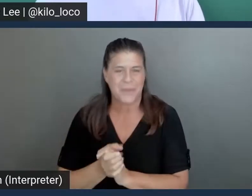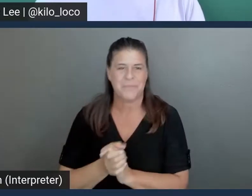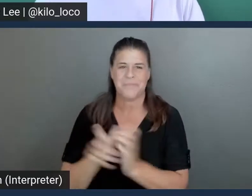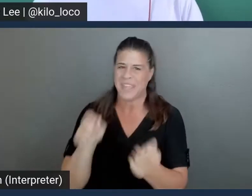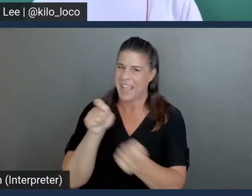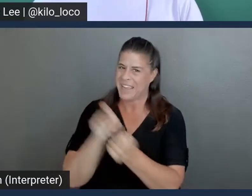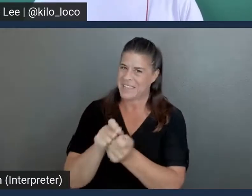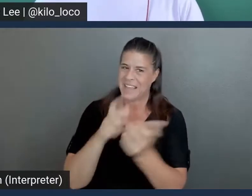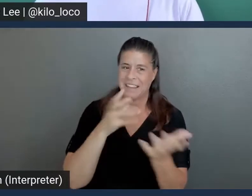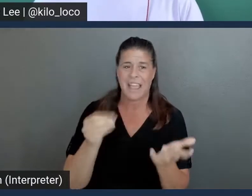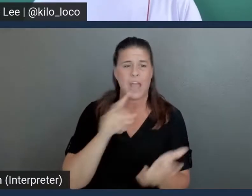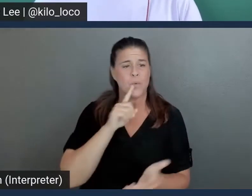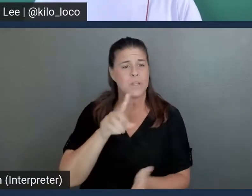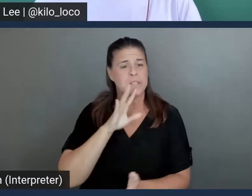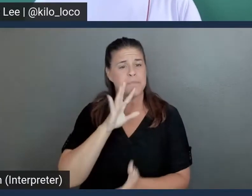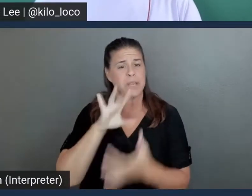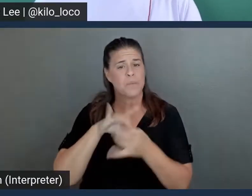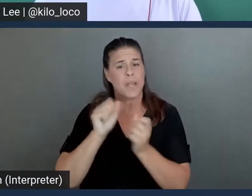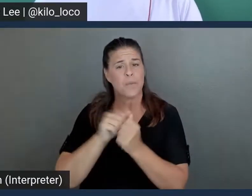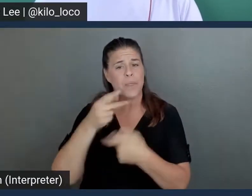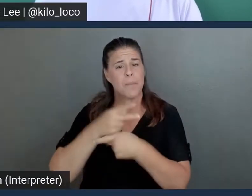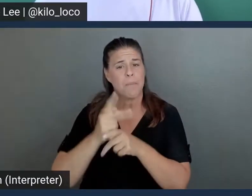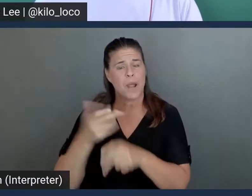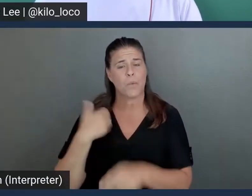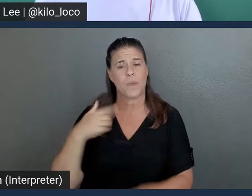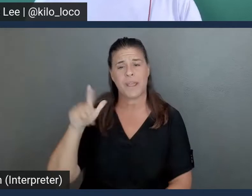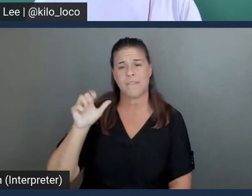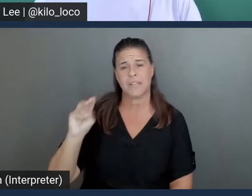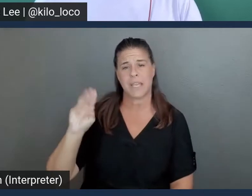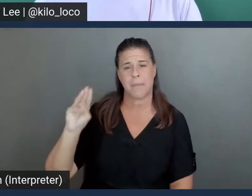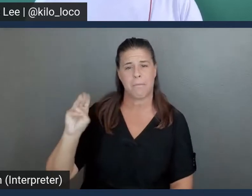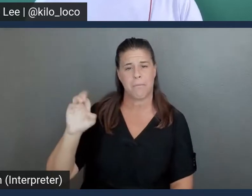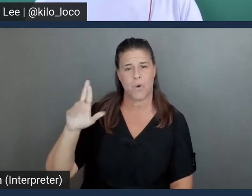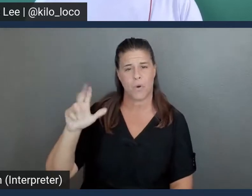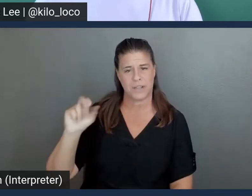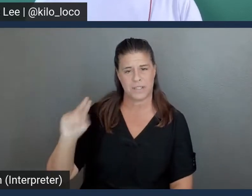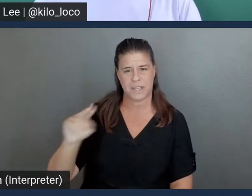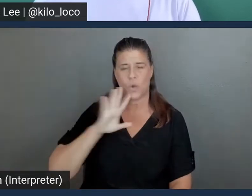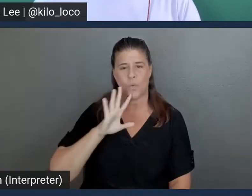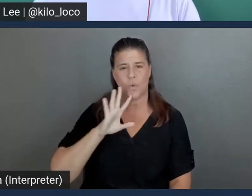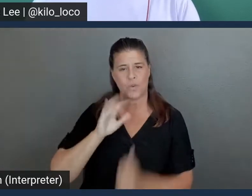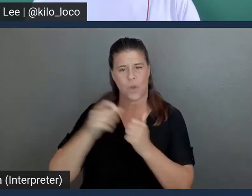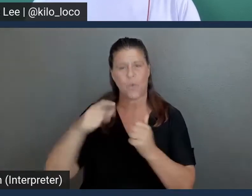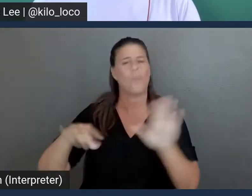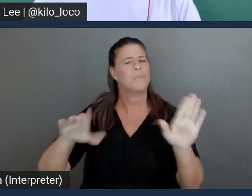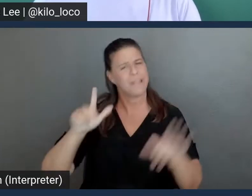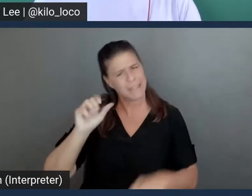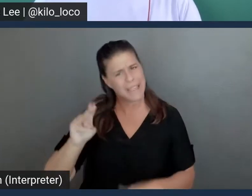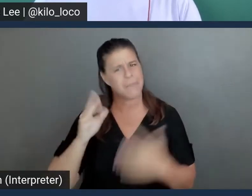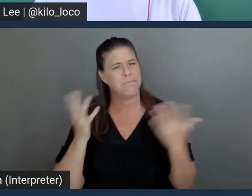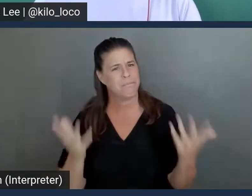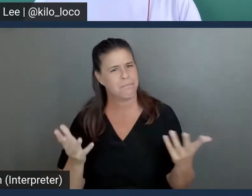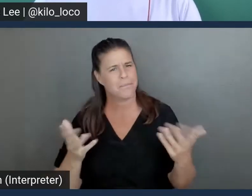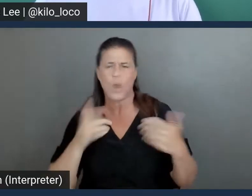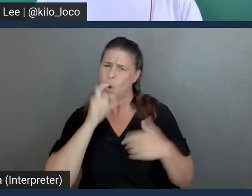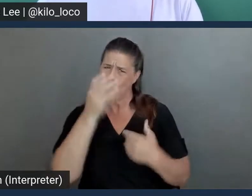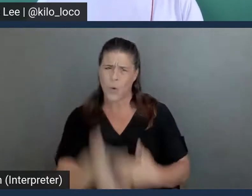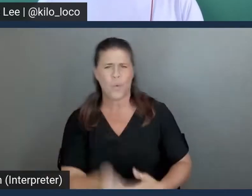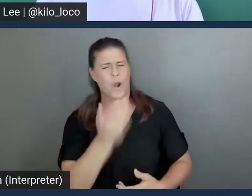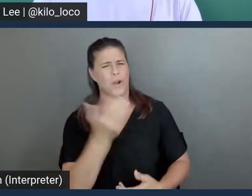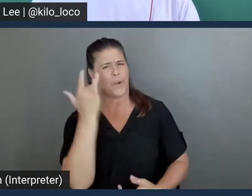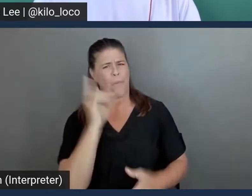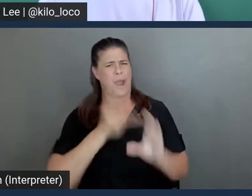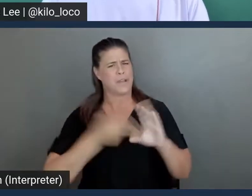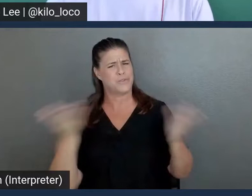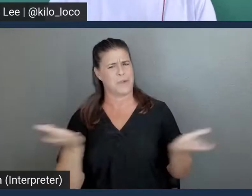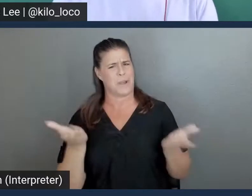Exactly. And you know, speaking of this product, we have Liam Morrison here who's going to talk to us about Liam. Who are you? Why did you come here?